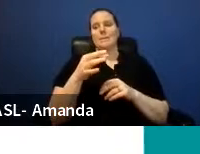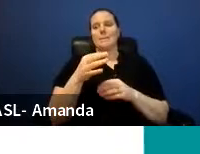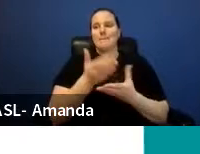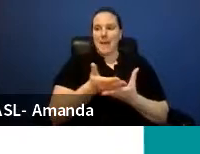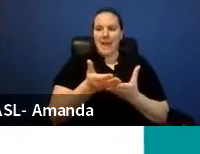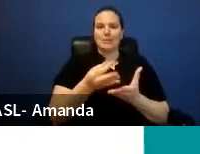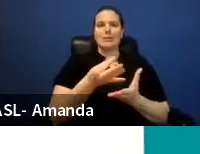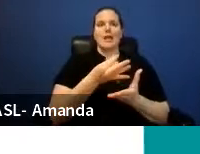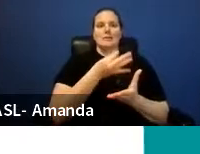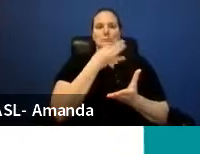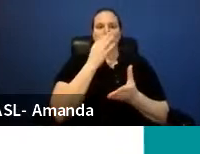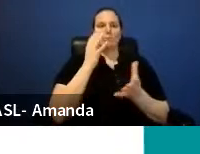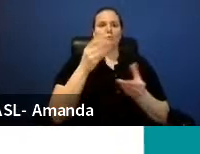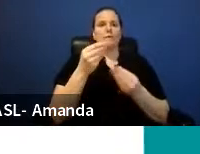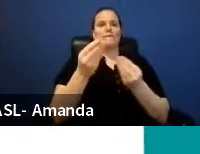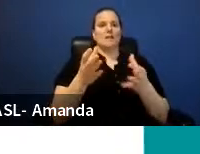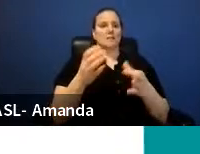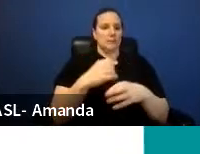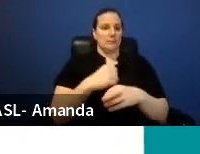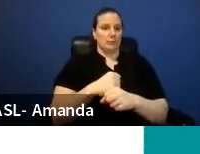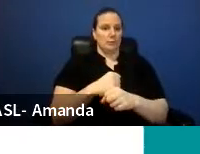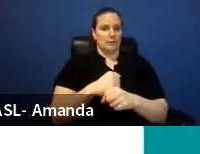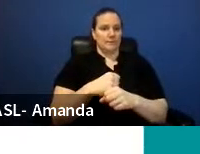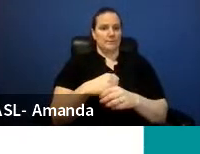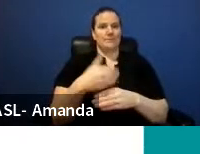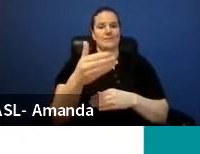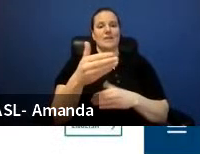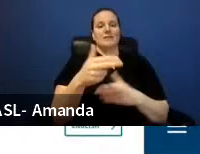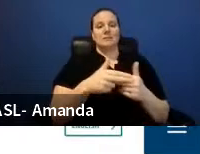a summary. So next slide.